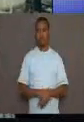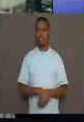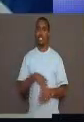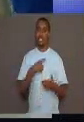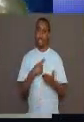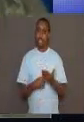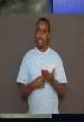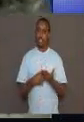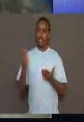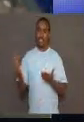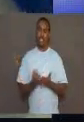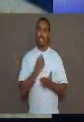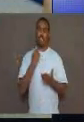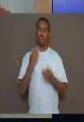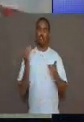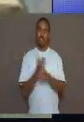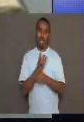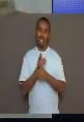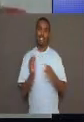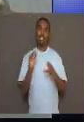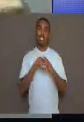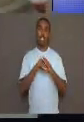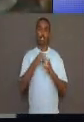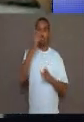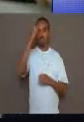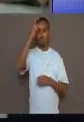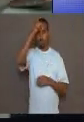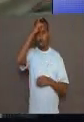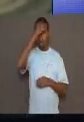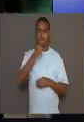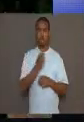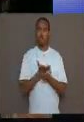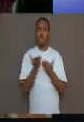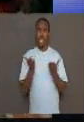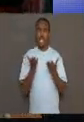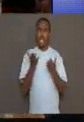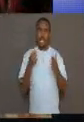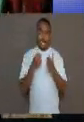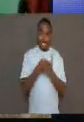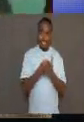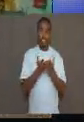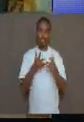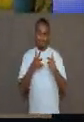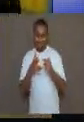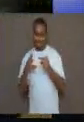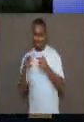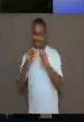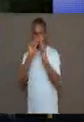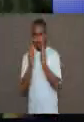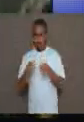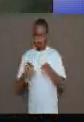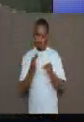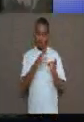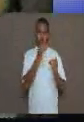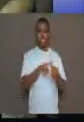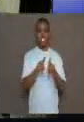This is taken to a factory in Tunisia, where the jeans are cut and then sewn